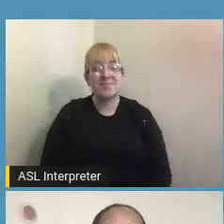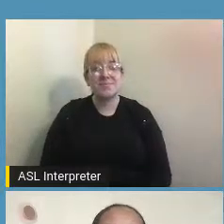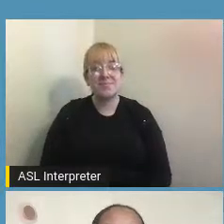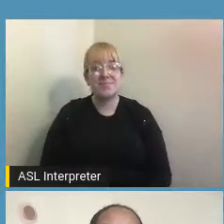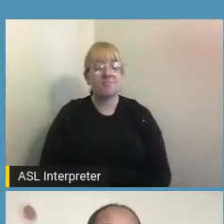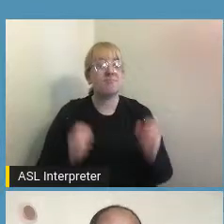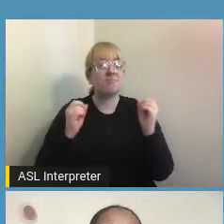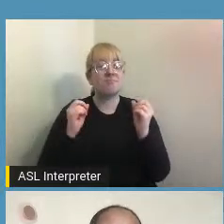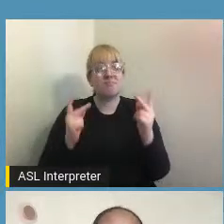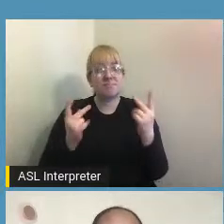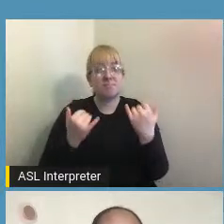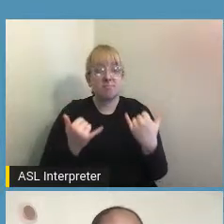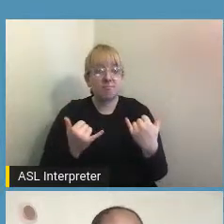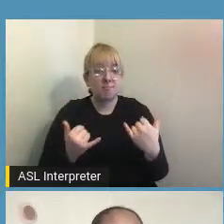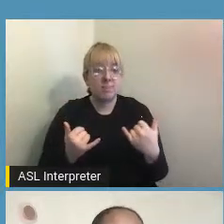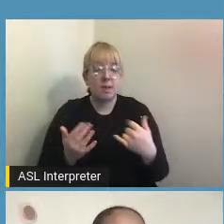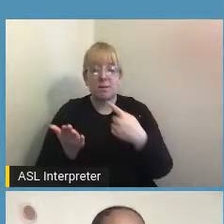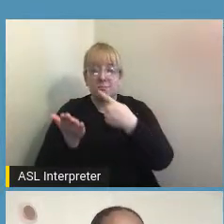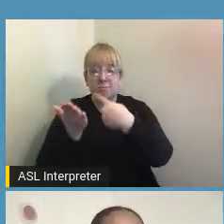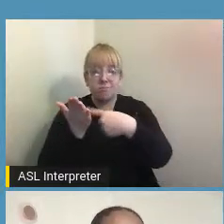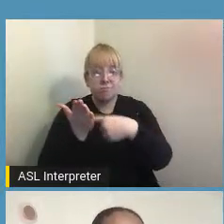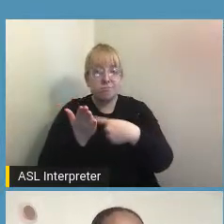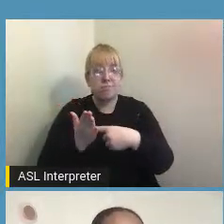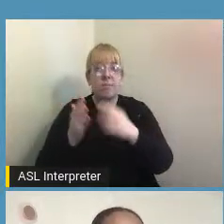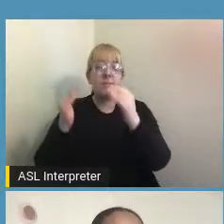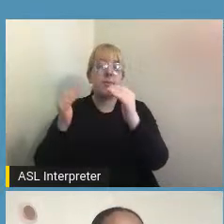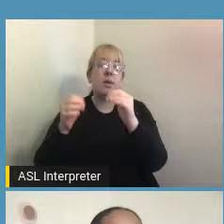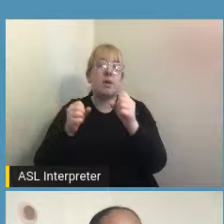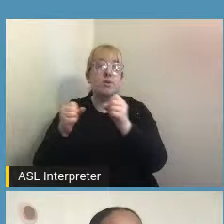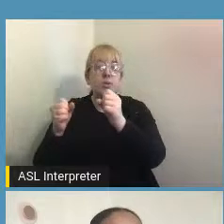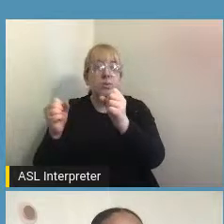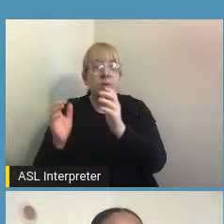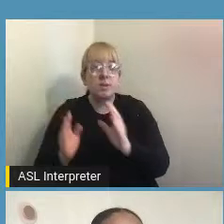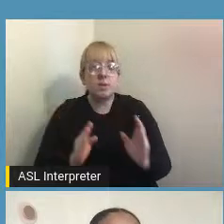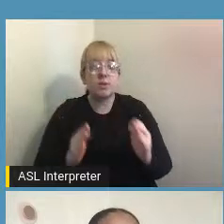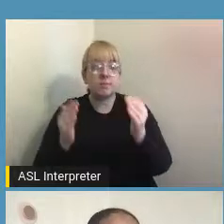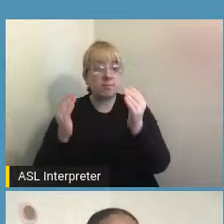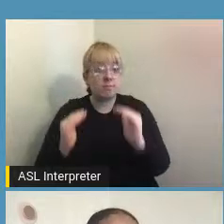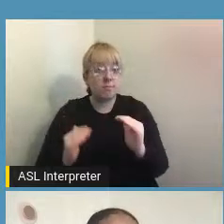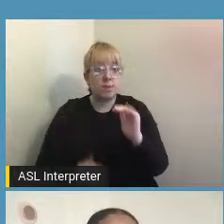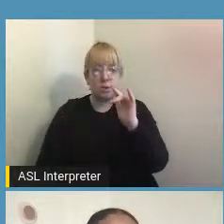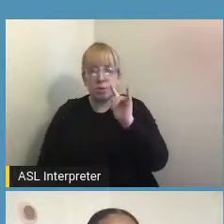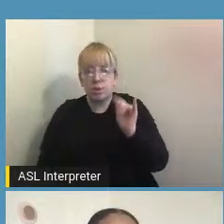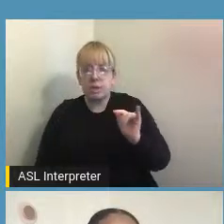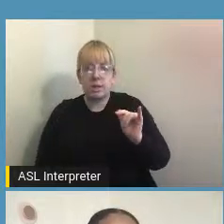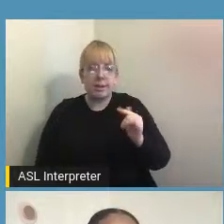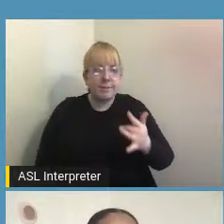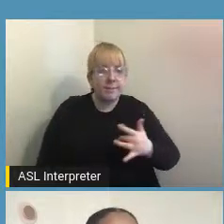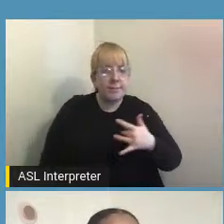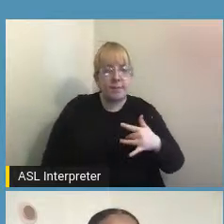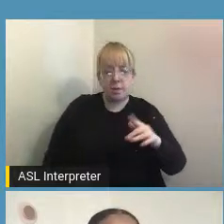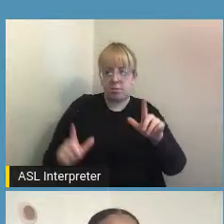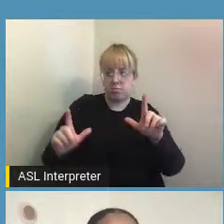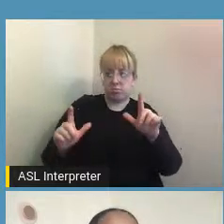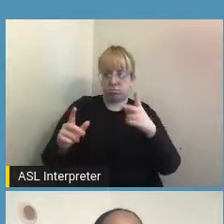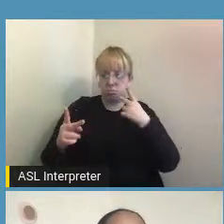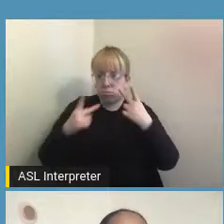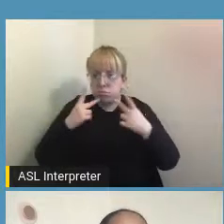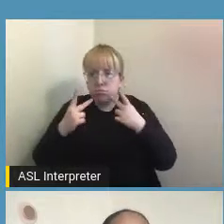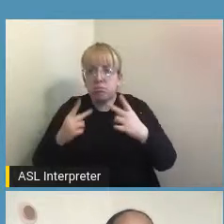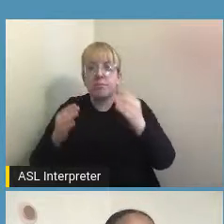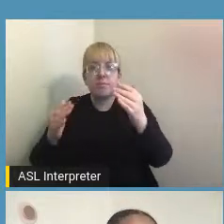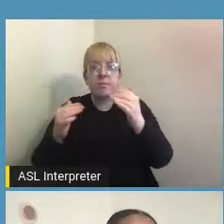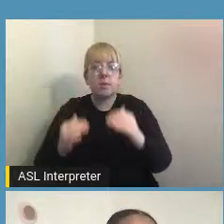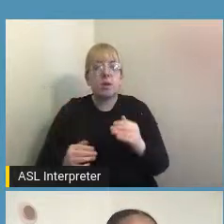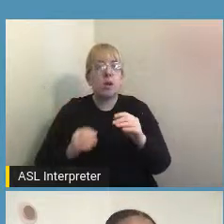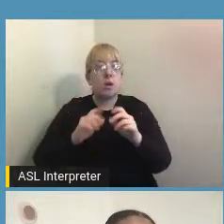All right, today we're going to just talk about strategic planning, the look and the feel of your campaign, how to launch it, and